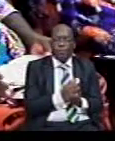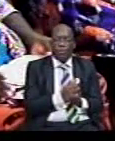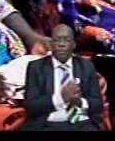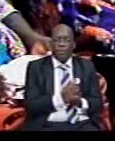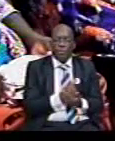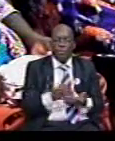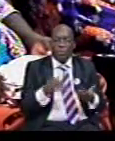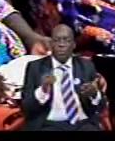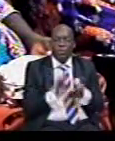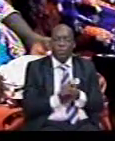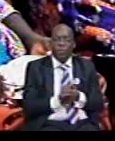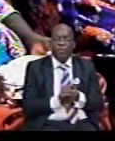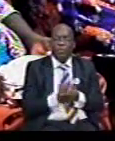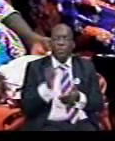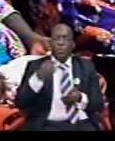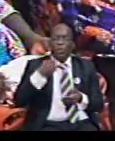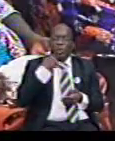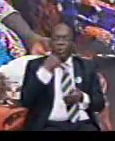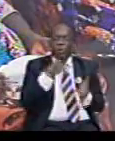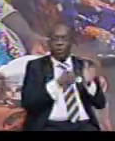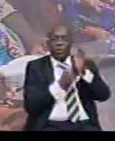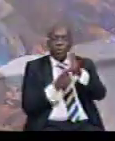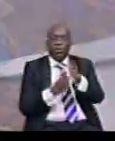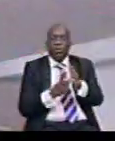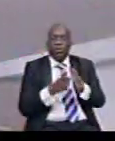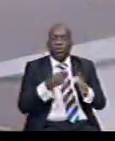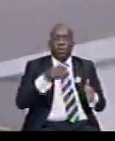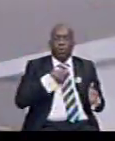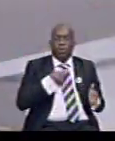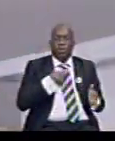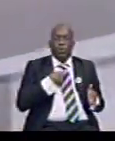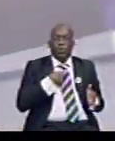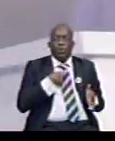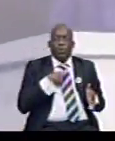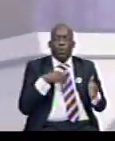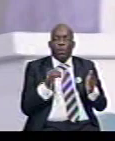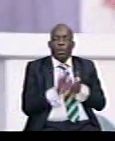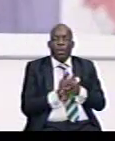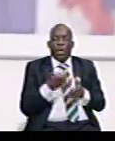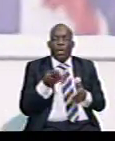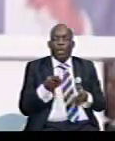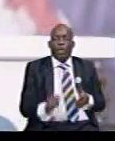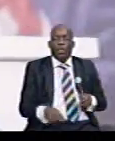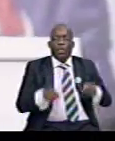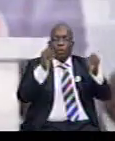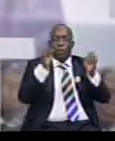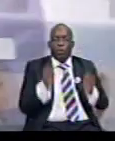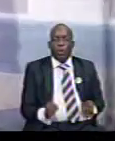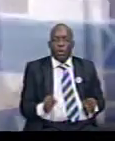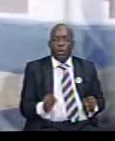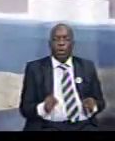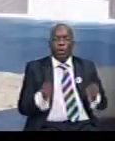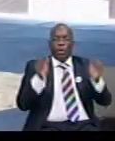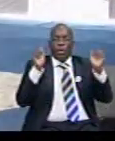That tells me that the power can reside inside